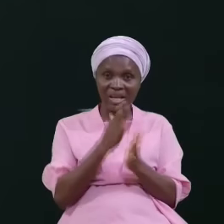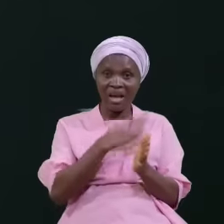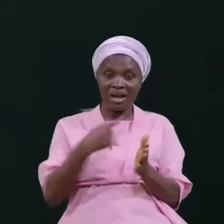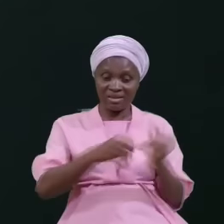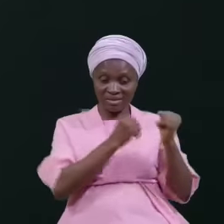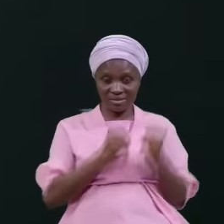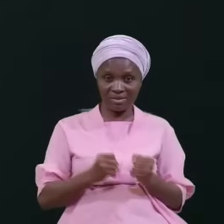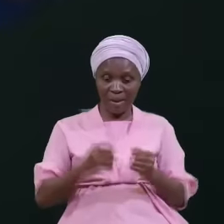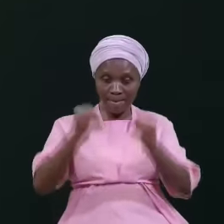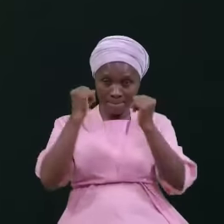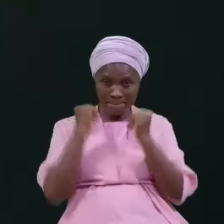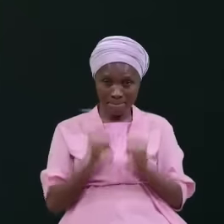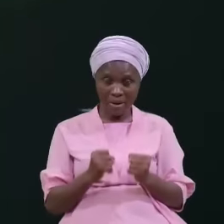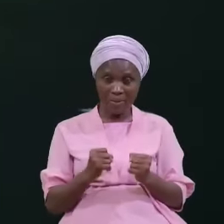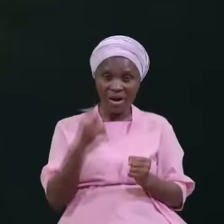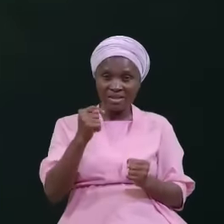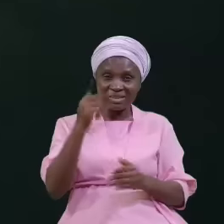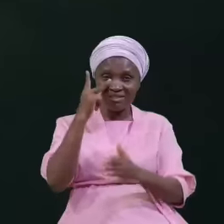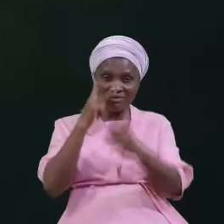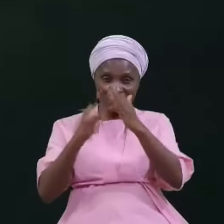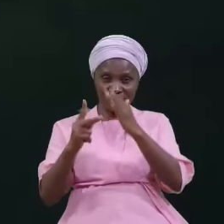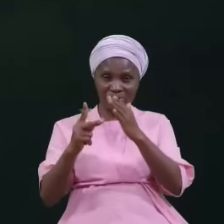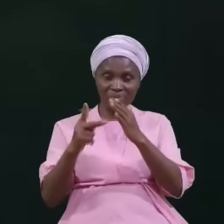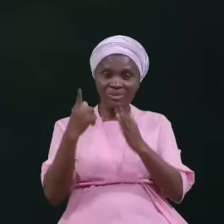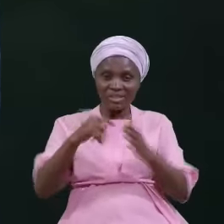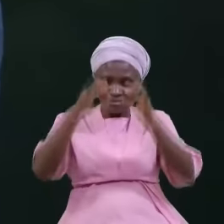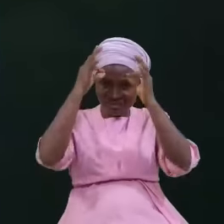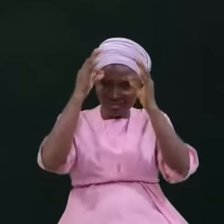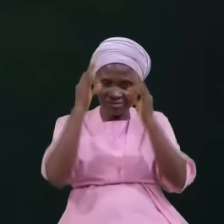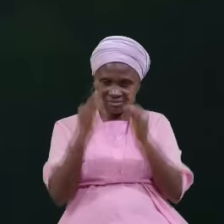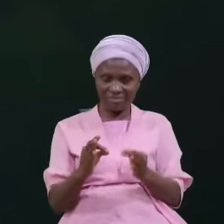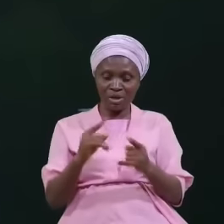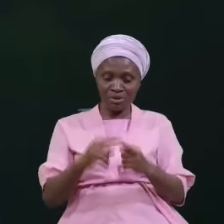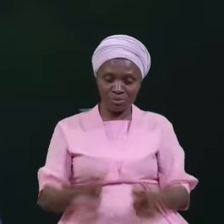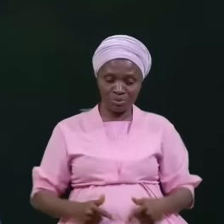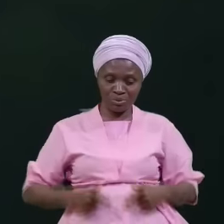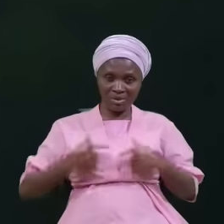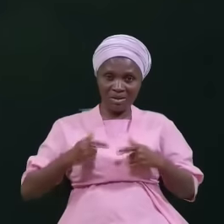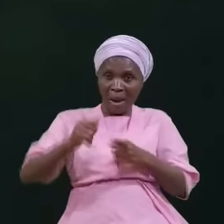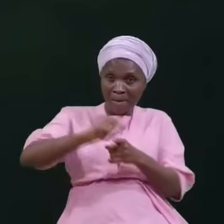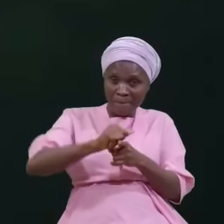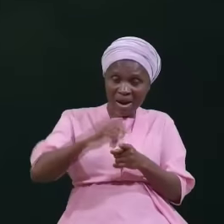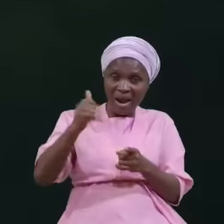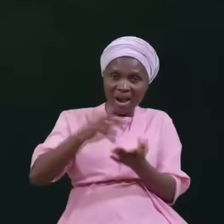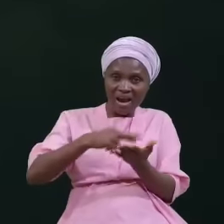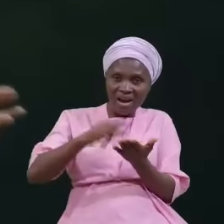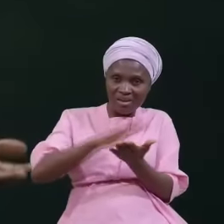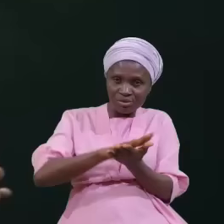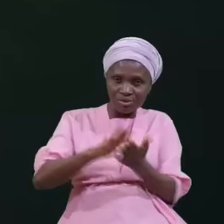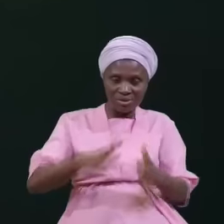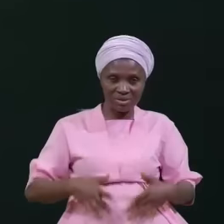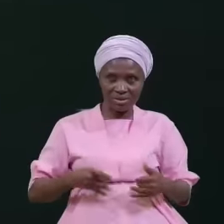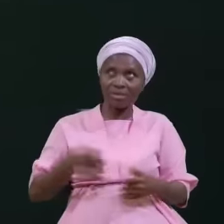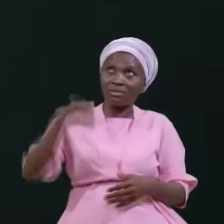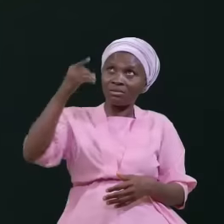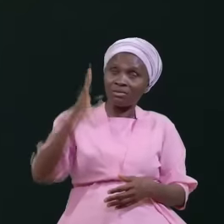the vision, the determination to live in righteousness, the Lord will